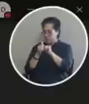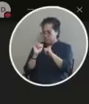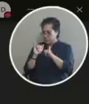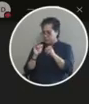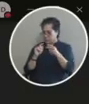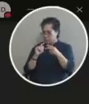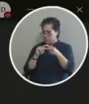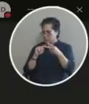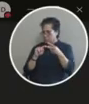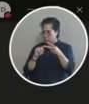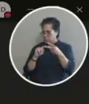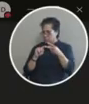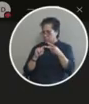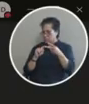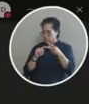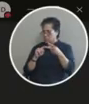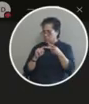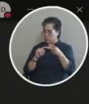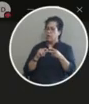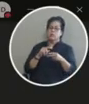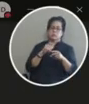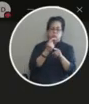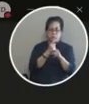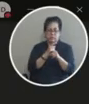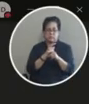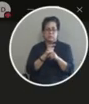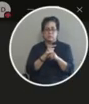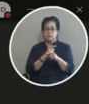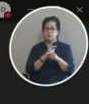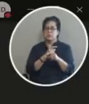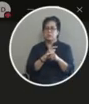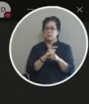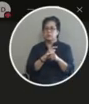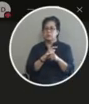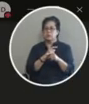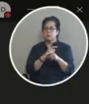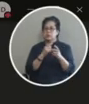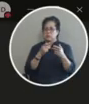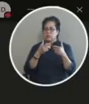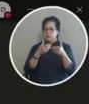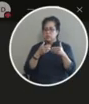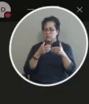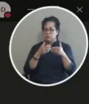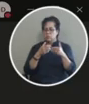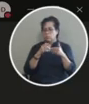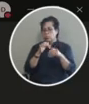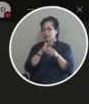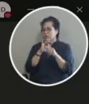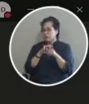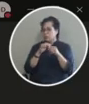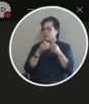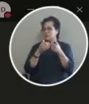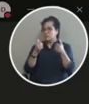well? I had also seconded the second. And can we take both of those items separately? You want to vote on the